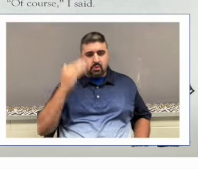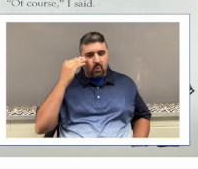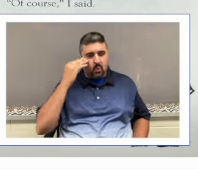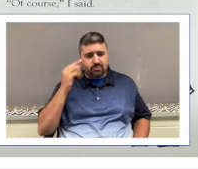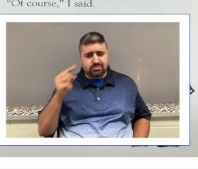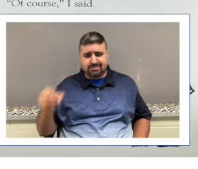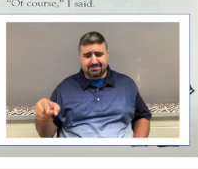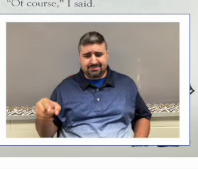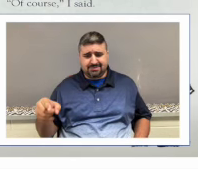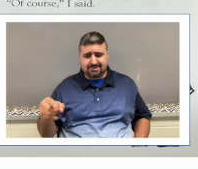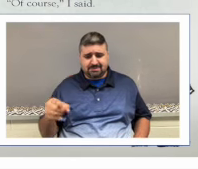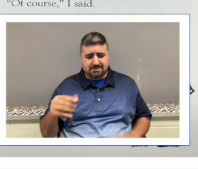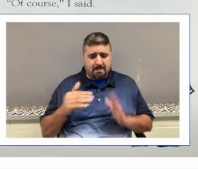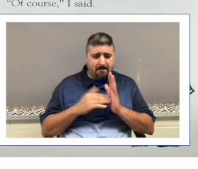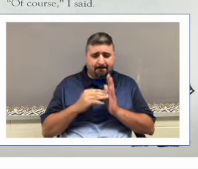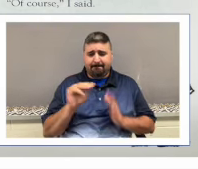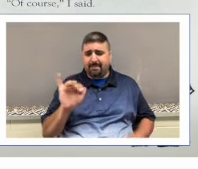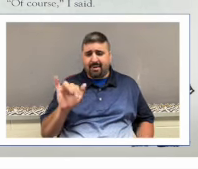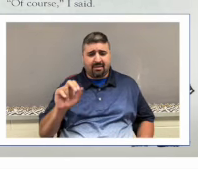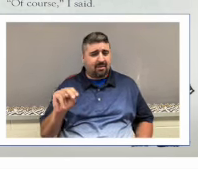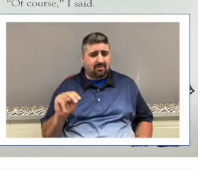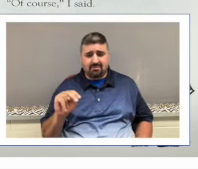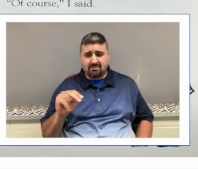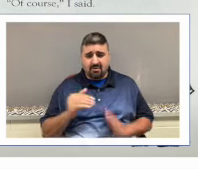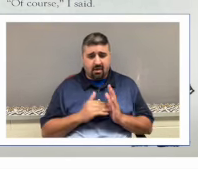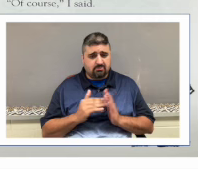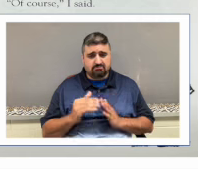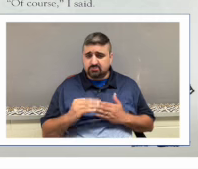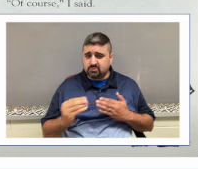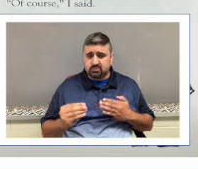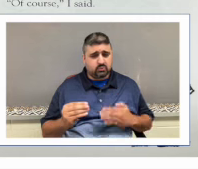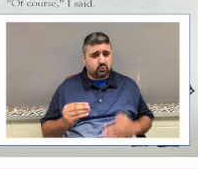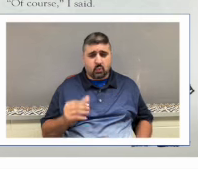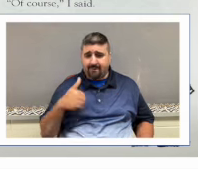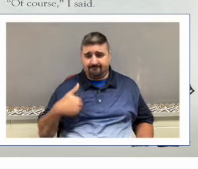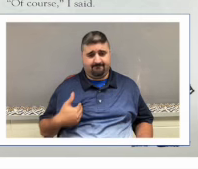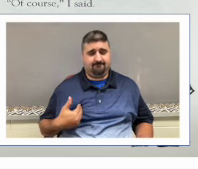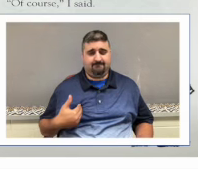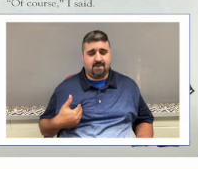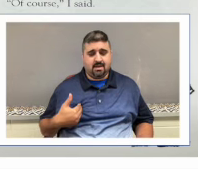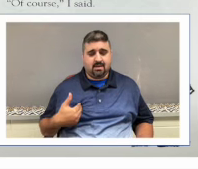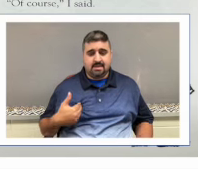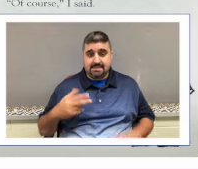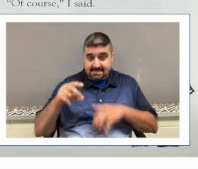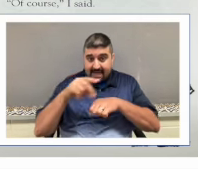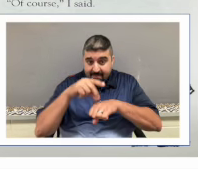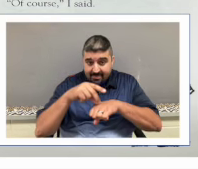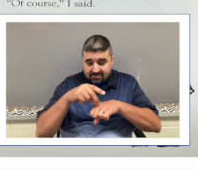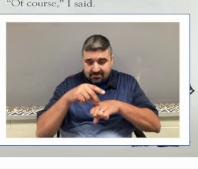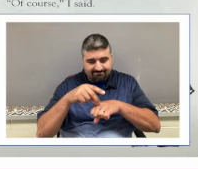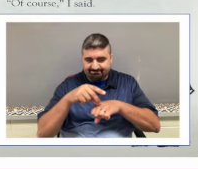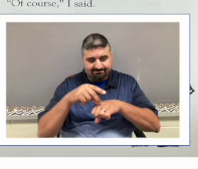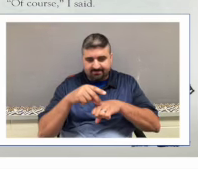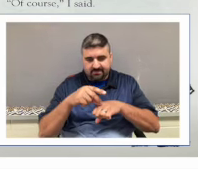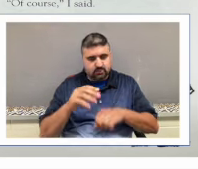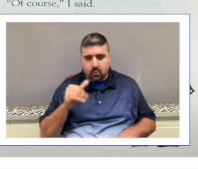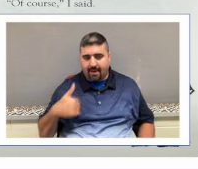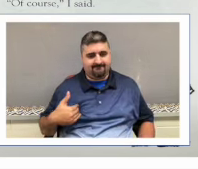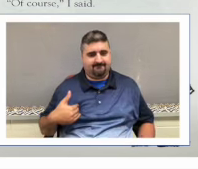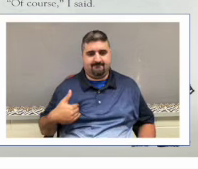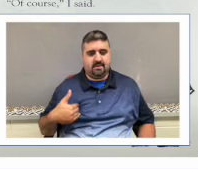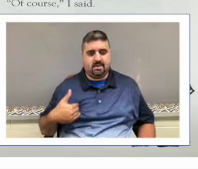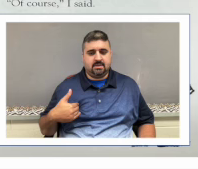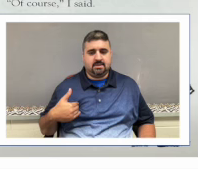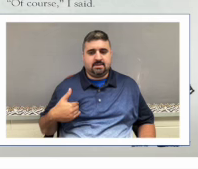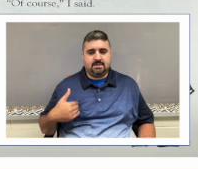or $1,000,000 to lose. I lost a picture, she said. Can you help